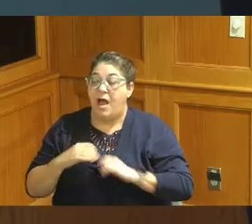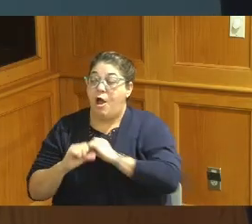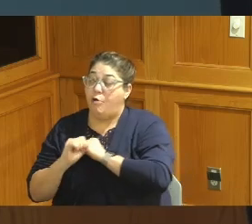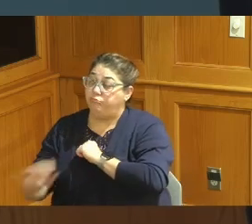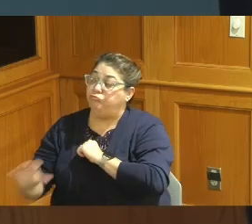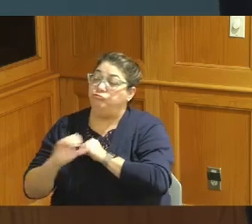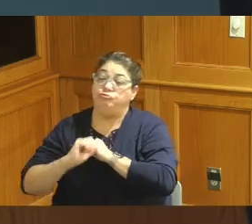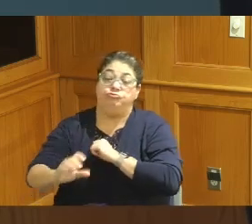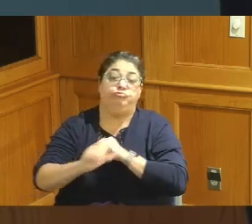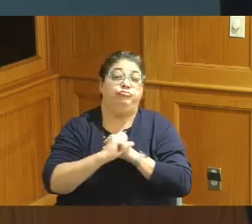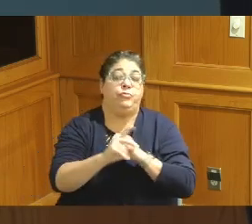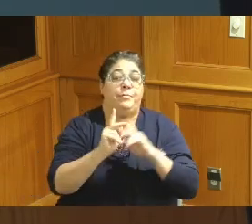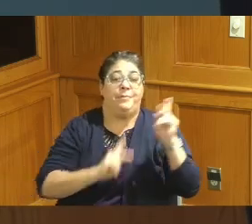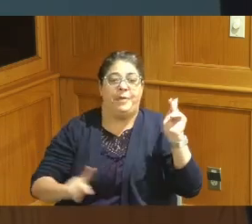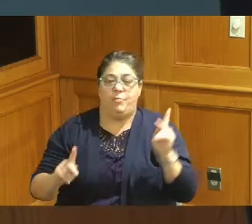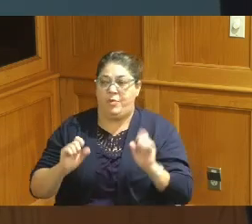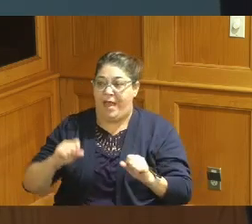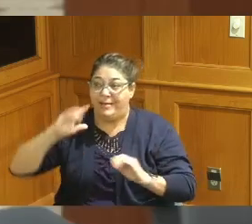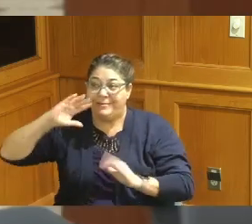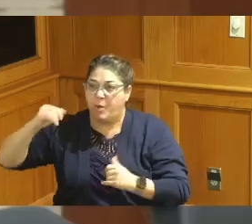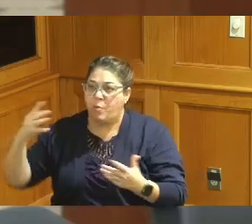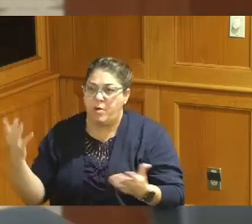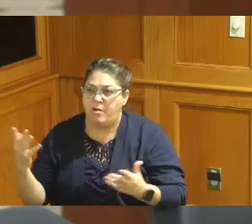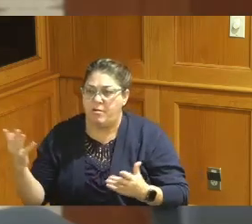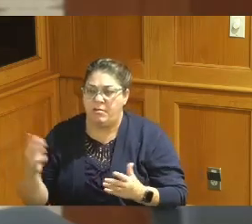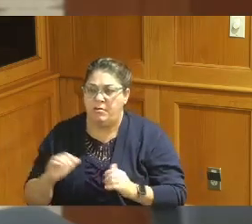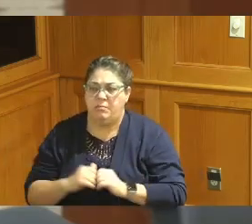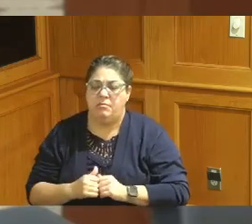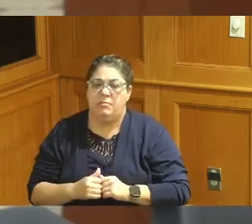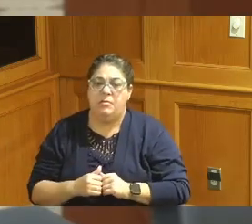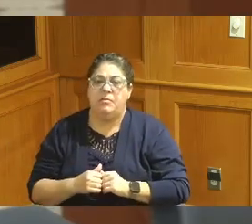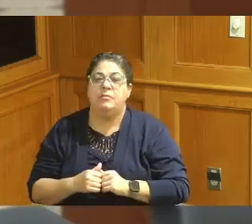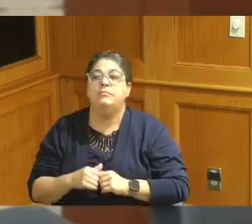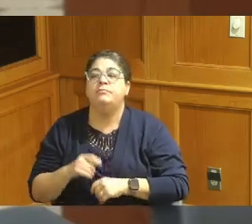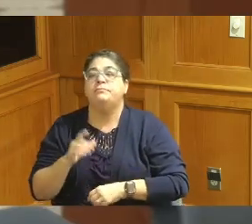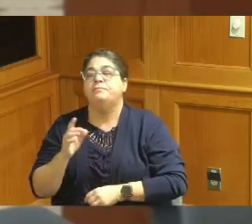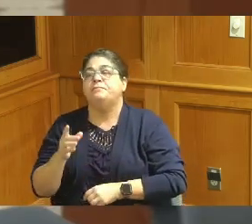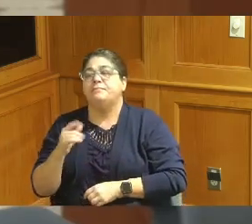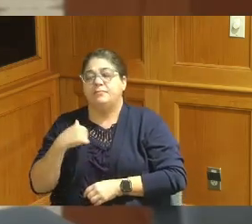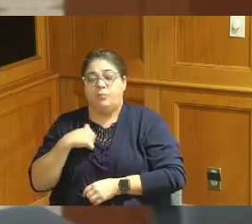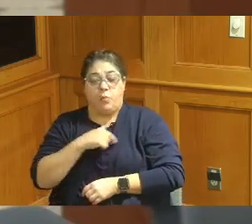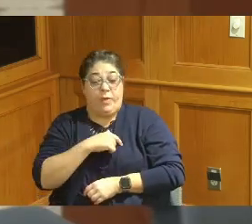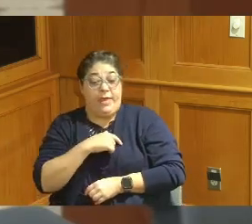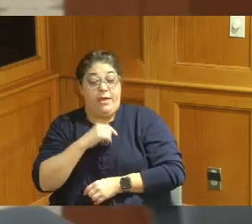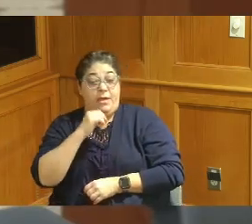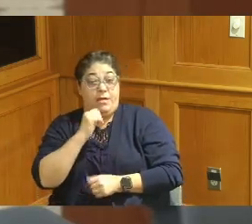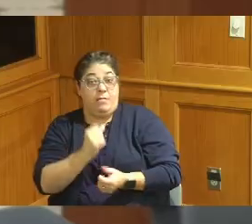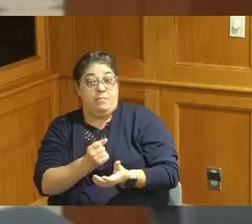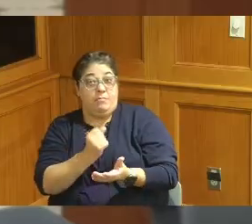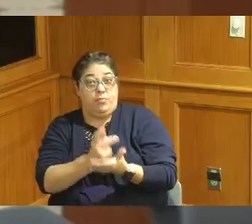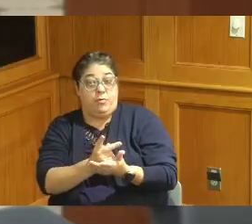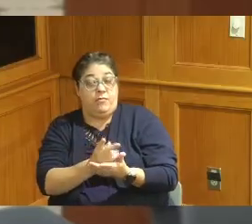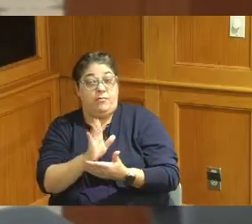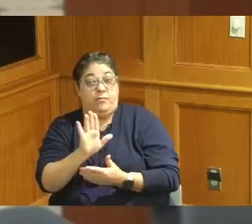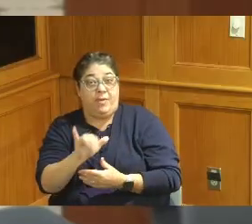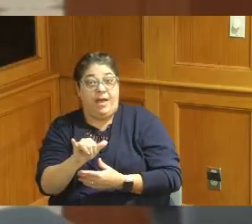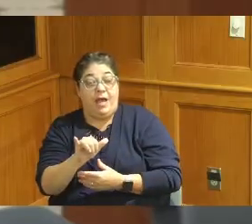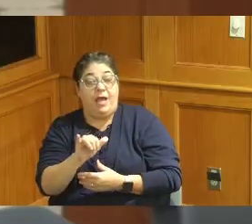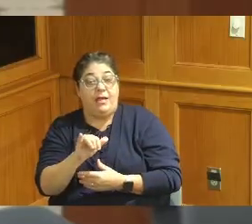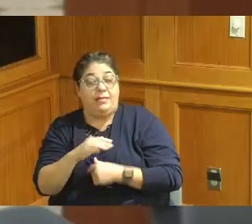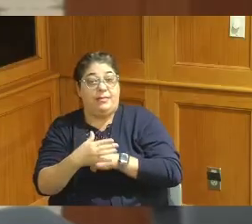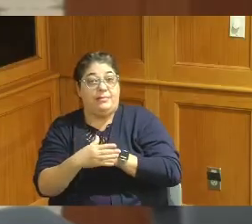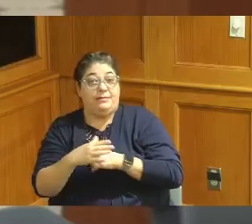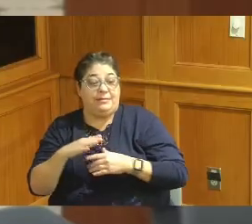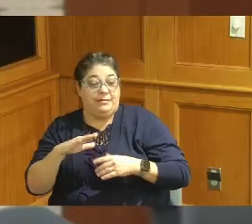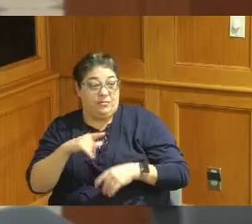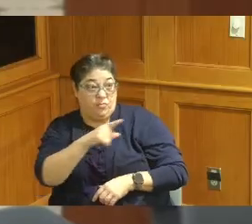it, what should people expect? Yes. So our proposal and what was approved by the commission is that we would support 90 homeowners